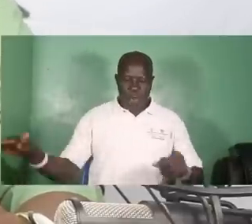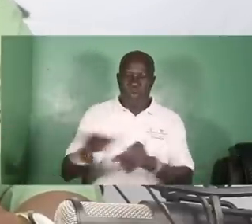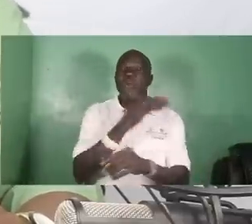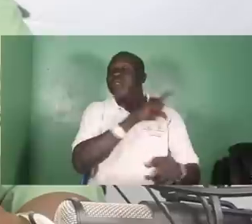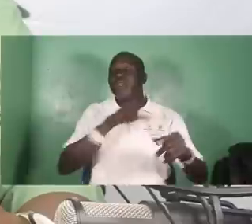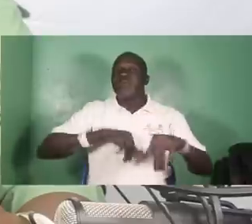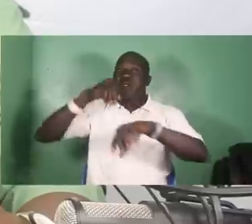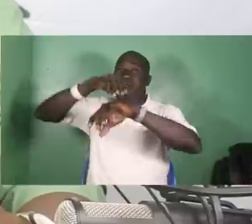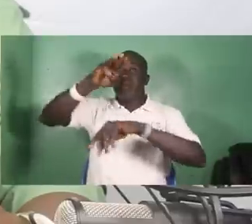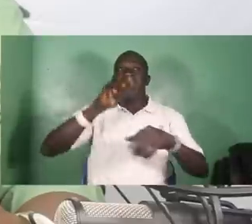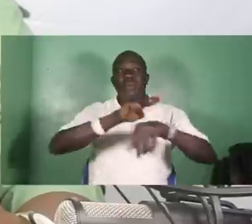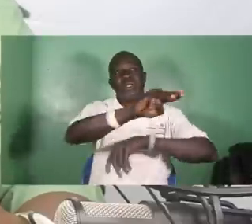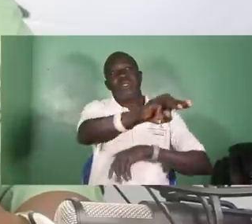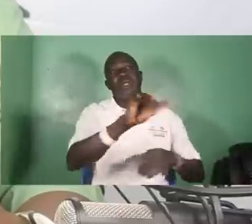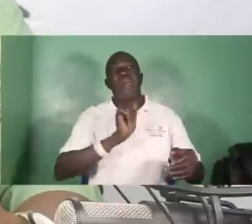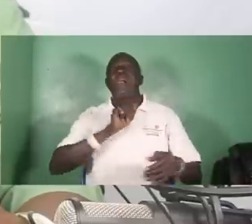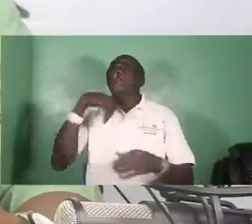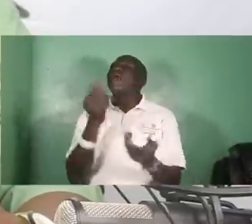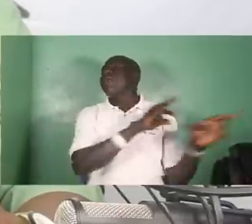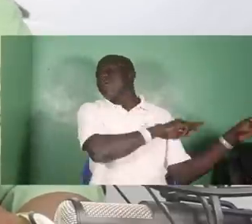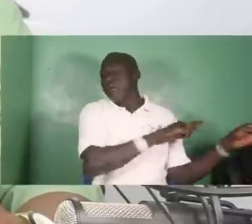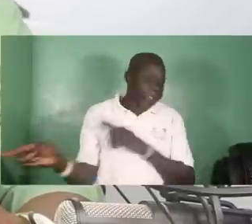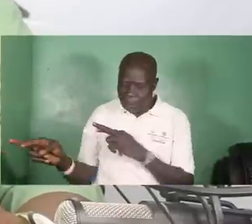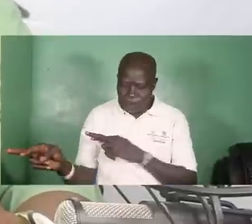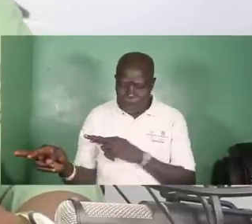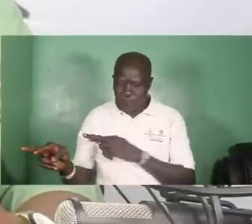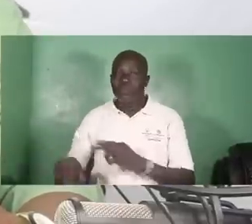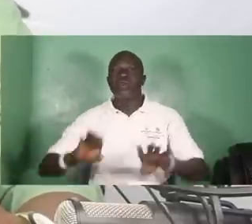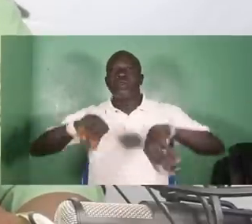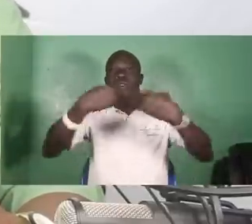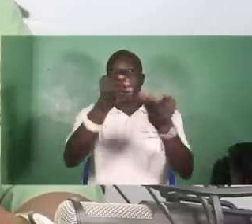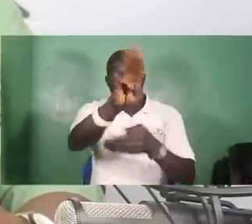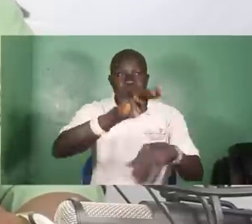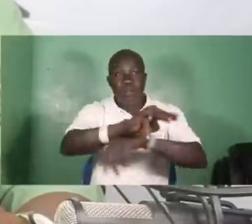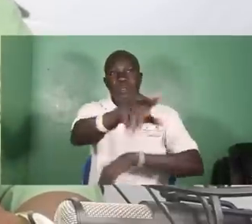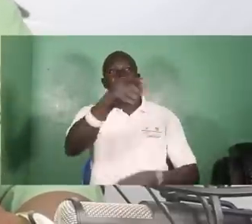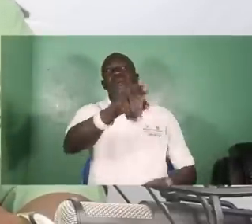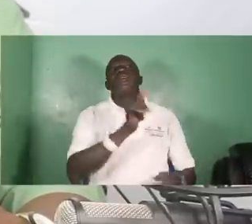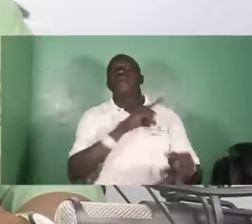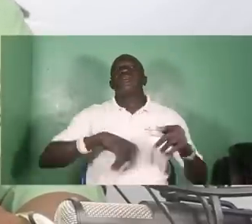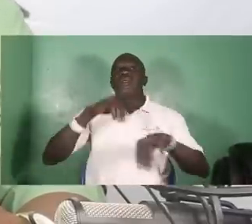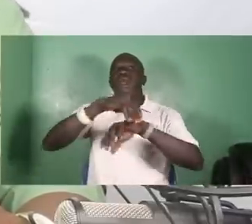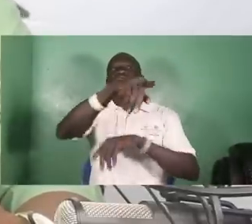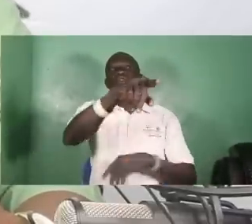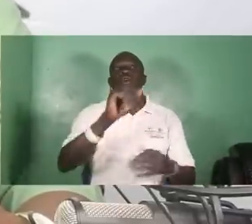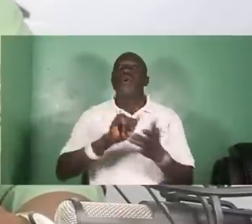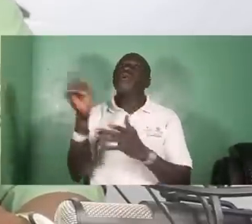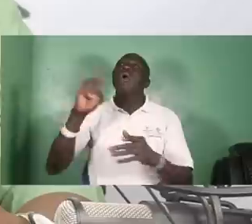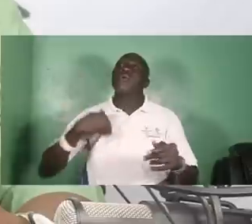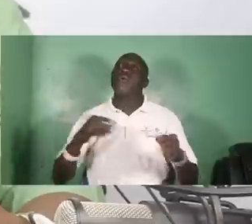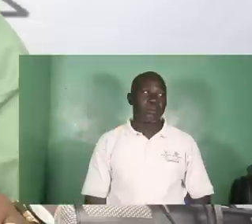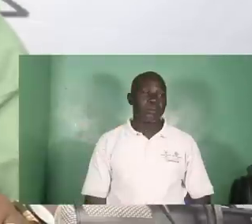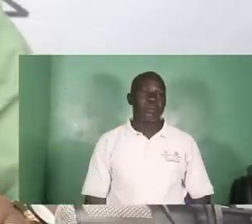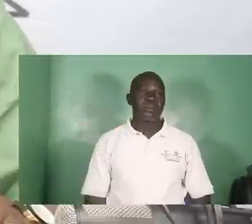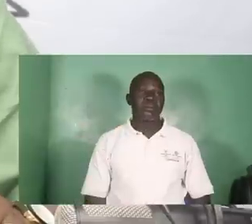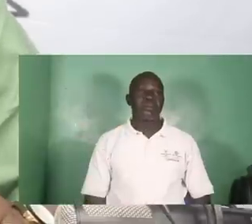mi ni ise nla. The last time a great message. Mo de shetan. And I am ready lati je ise na to deliver the message to Oluwa ran mi that the Lord sent me ewo lati pade where will